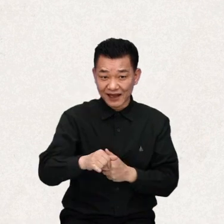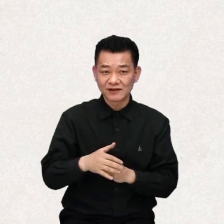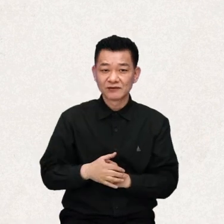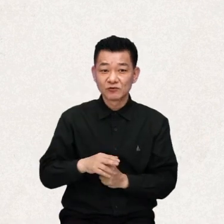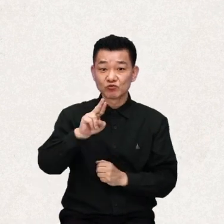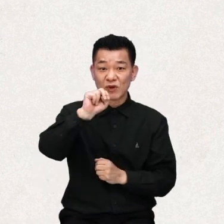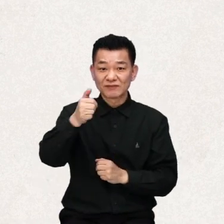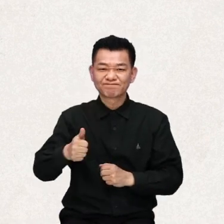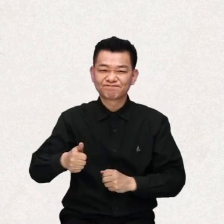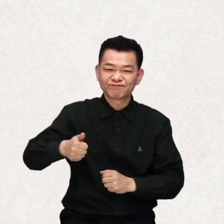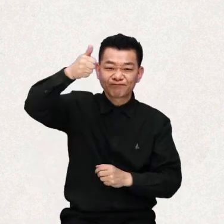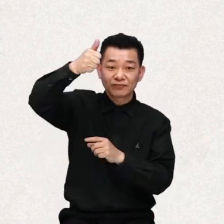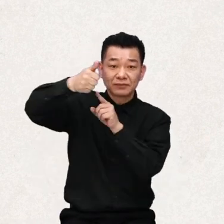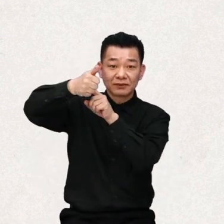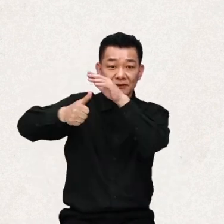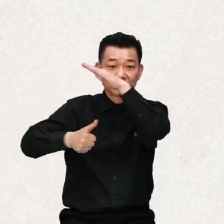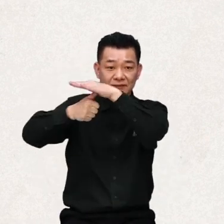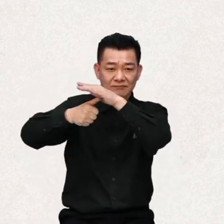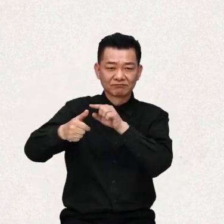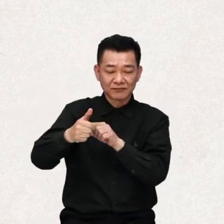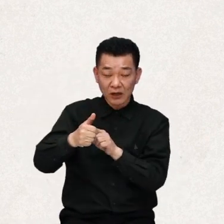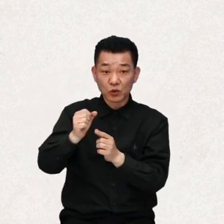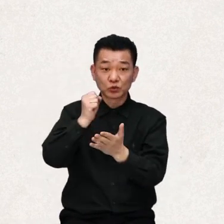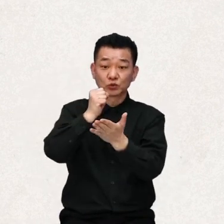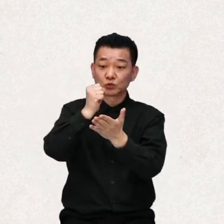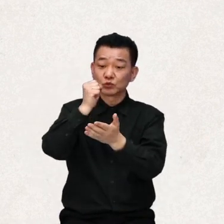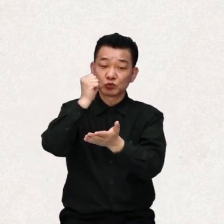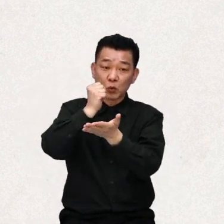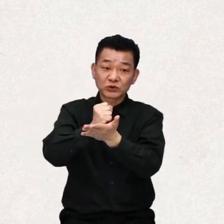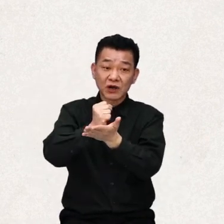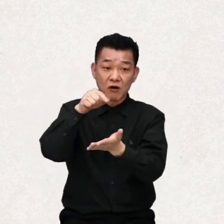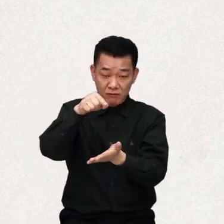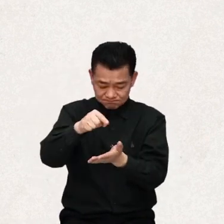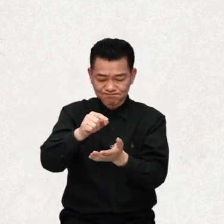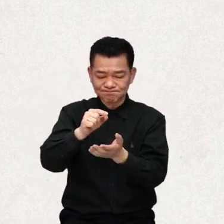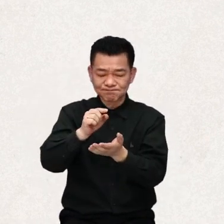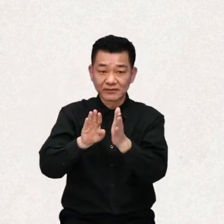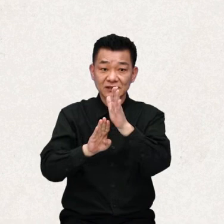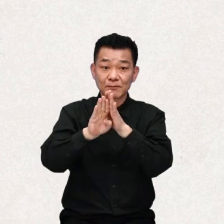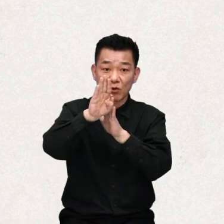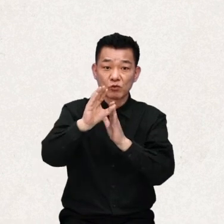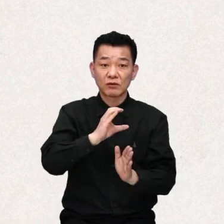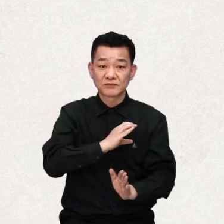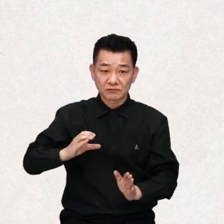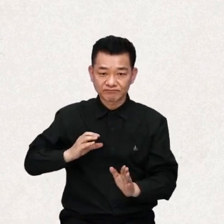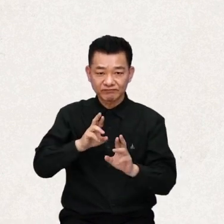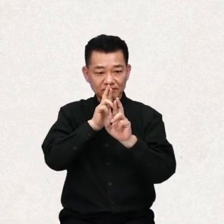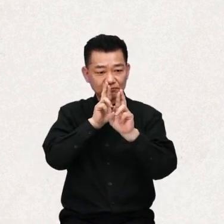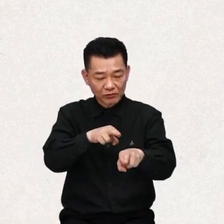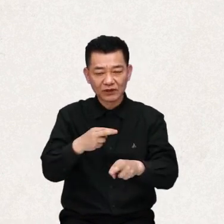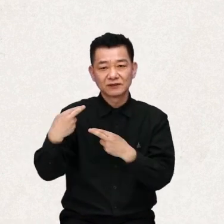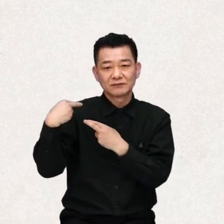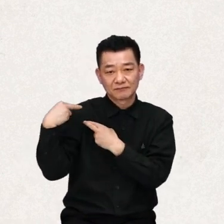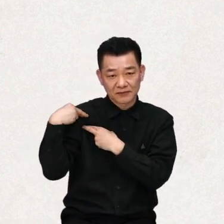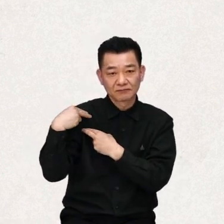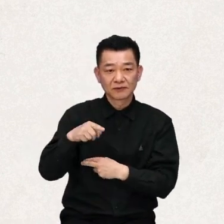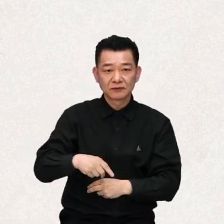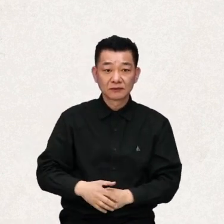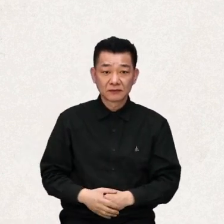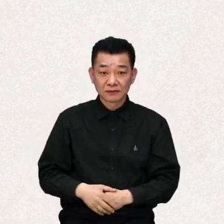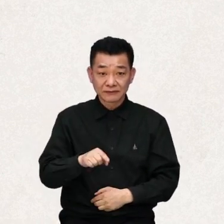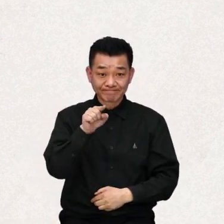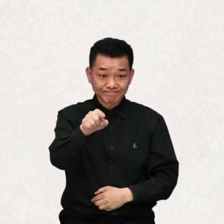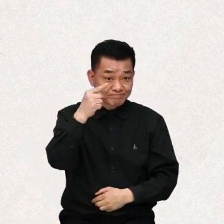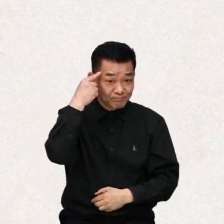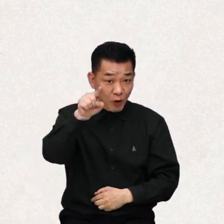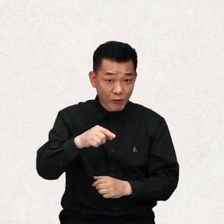the responsibility to report the status of human rights of persons with disabilities to the Commission for Social Development.